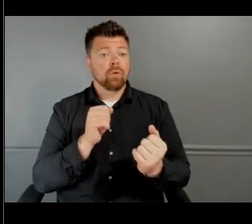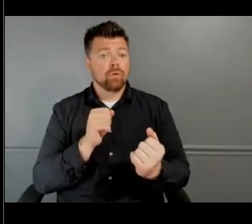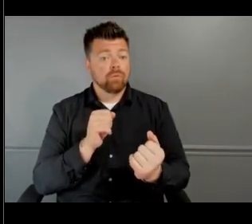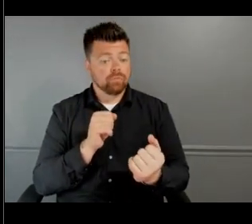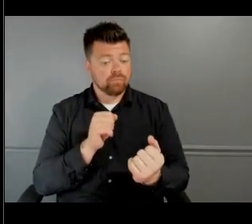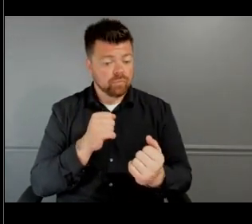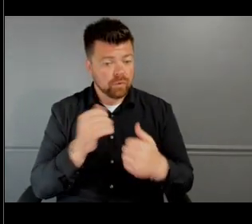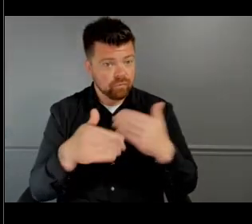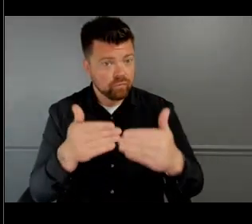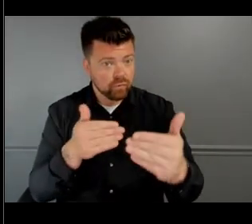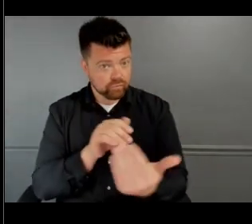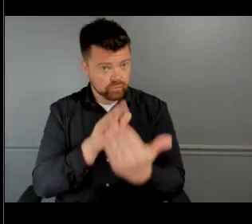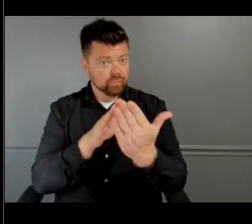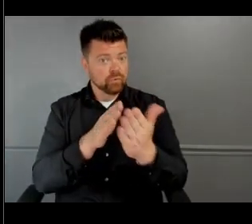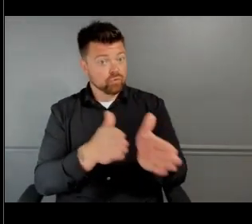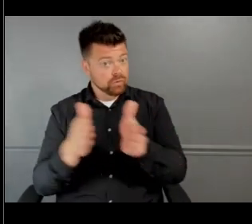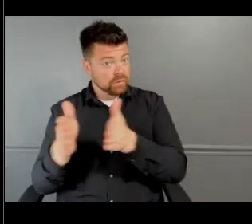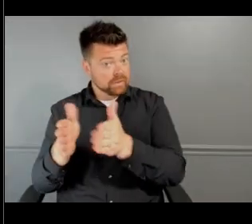approach,